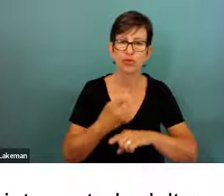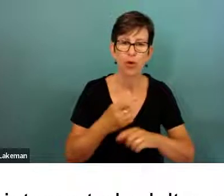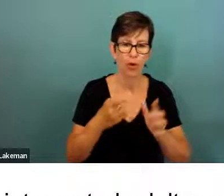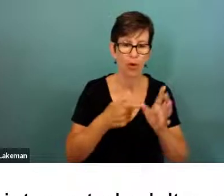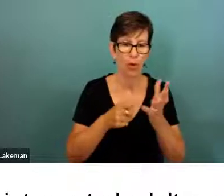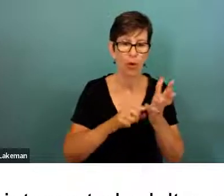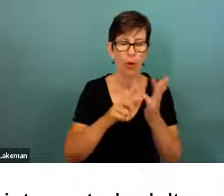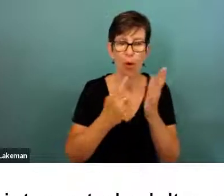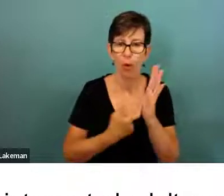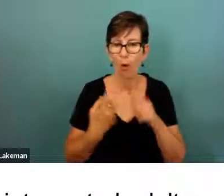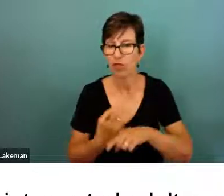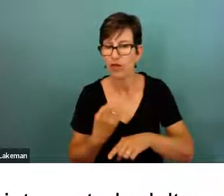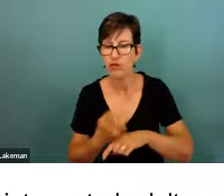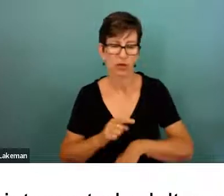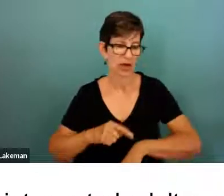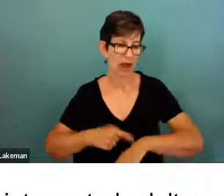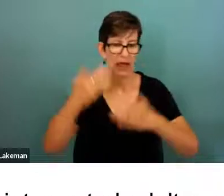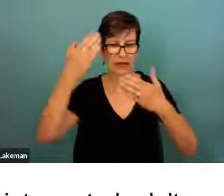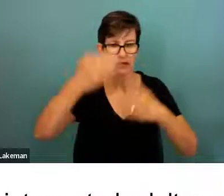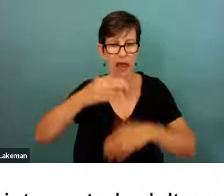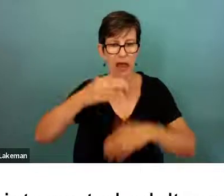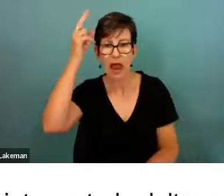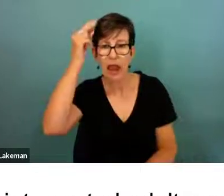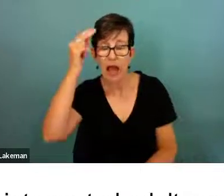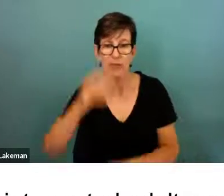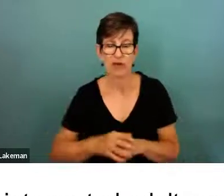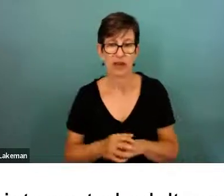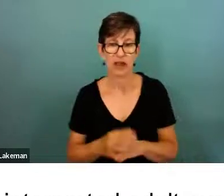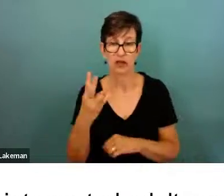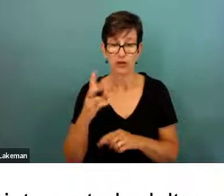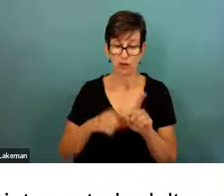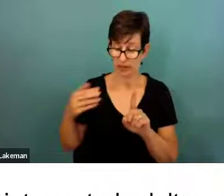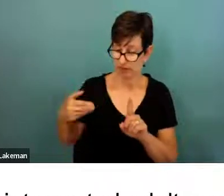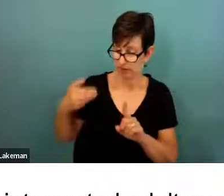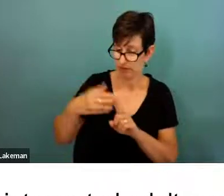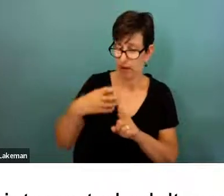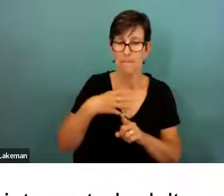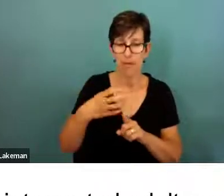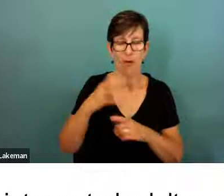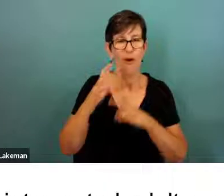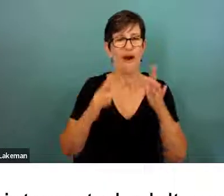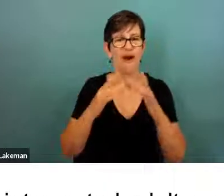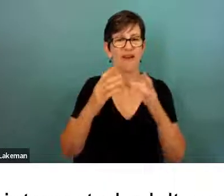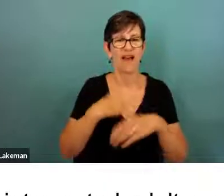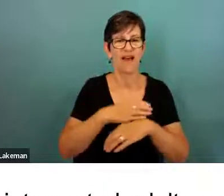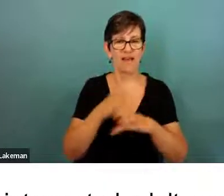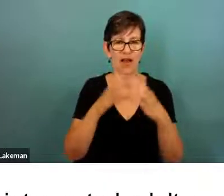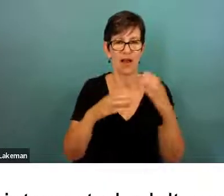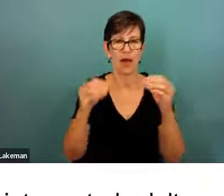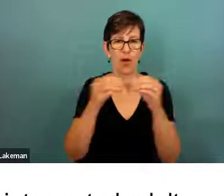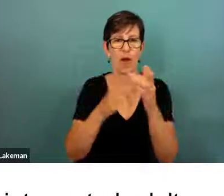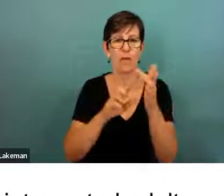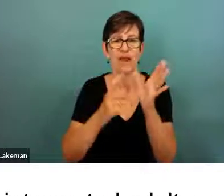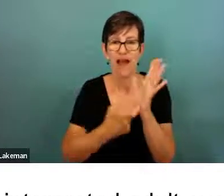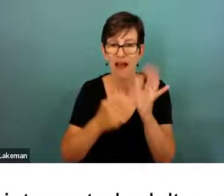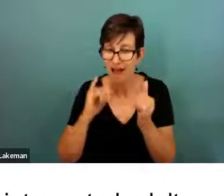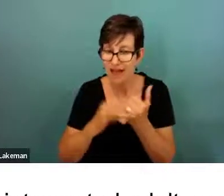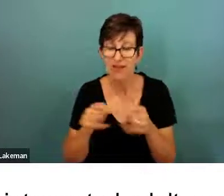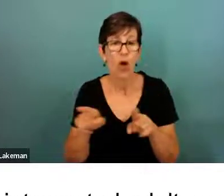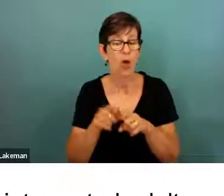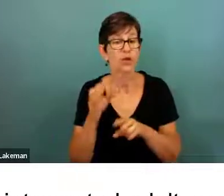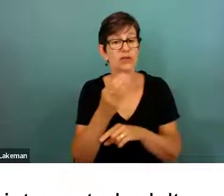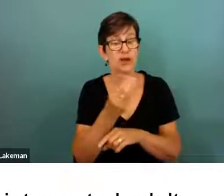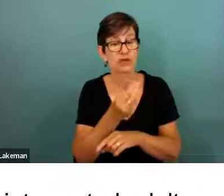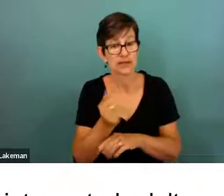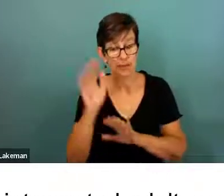late night libraries. Increasingly over the last 2 years, we've done lots of online webinars. We've also done some Auslan